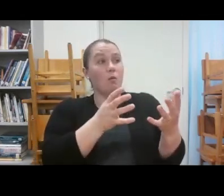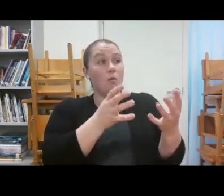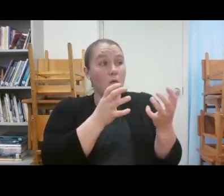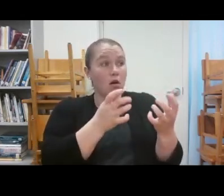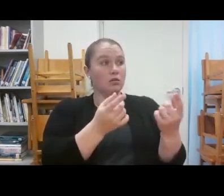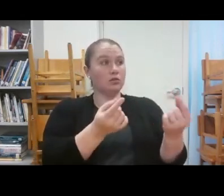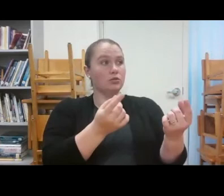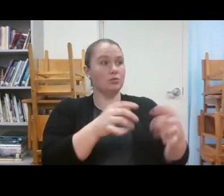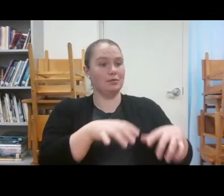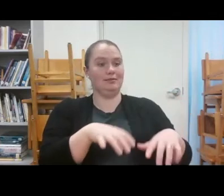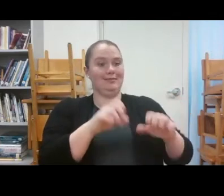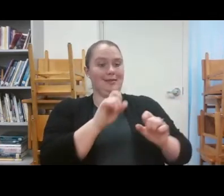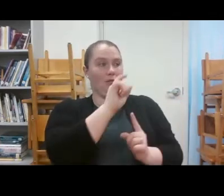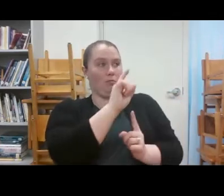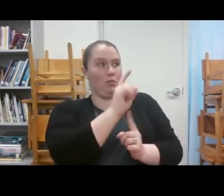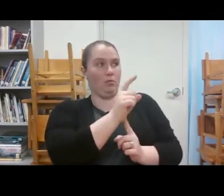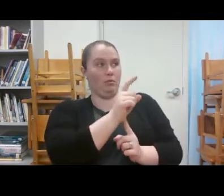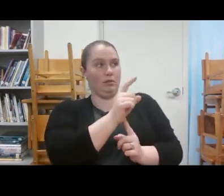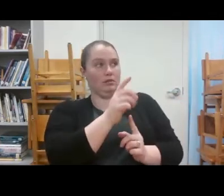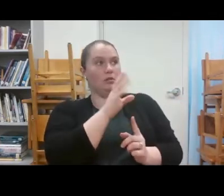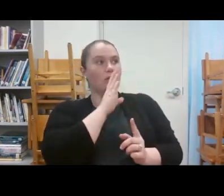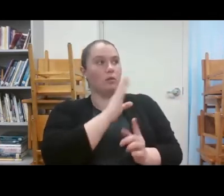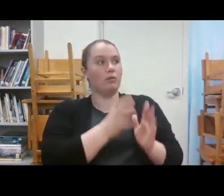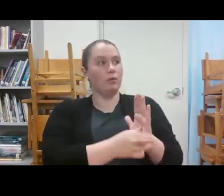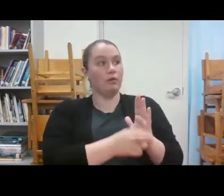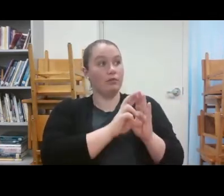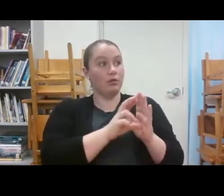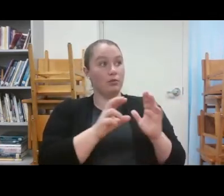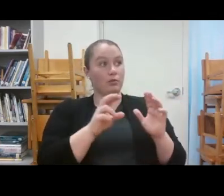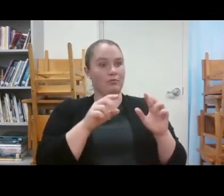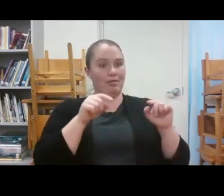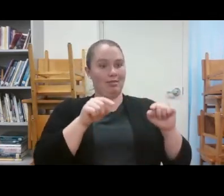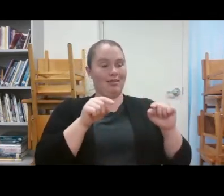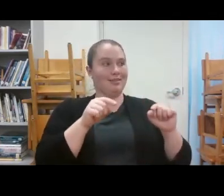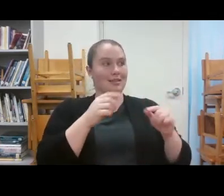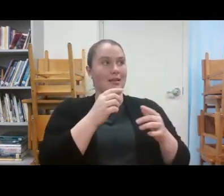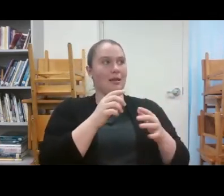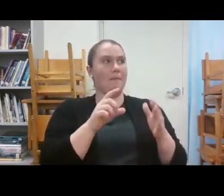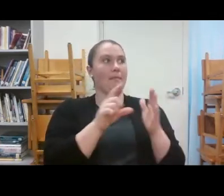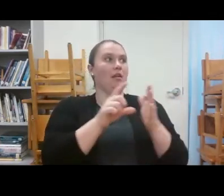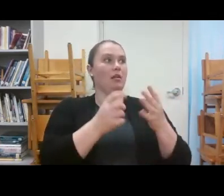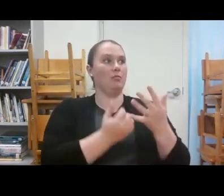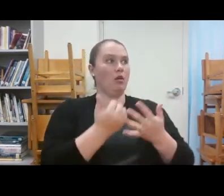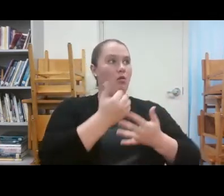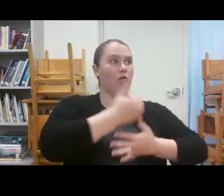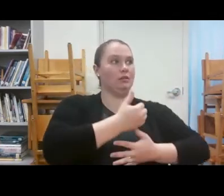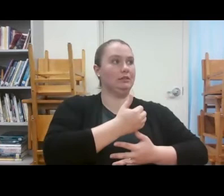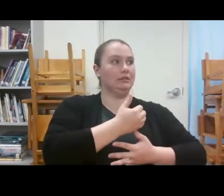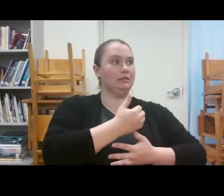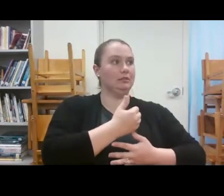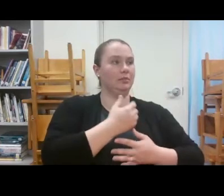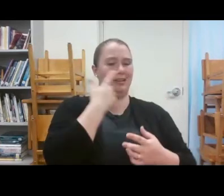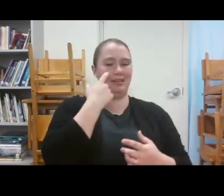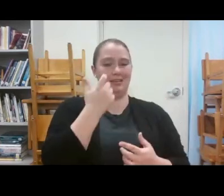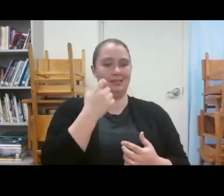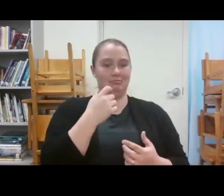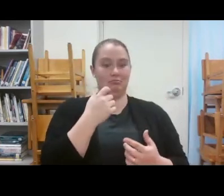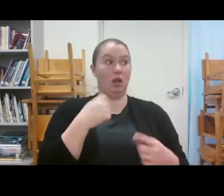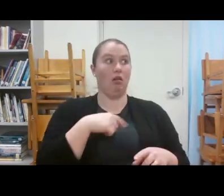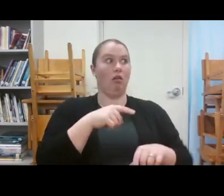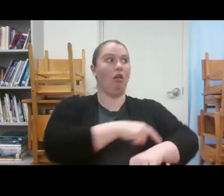take a moment to review these quote unquote immediate priorities, because it's been a while since we talked about them.